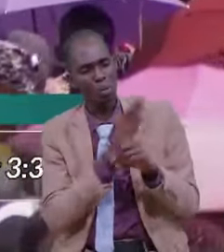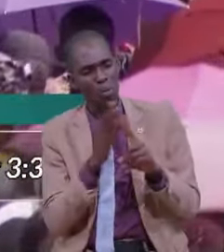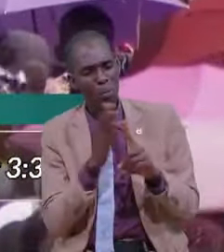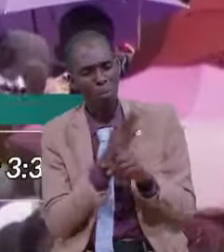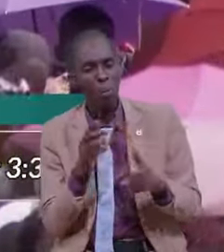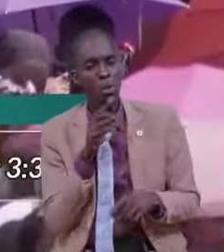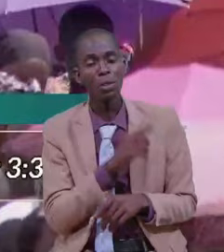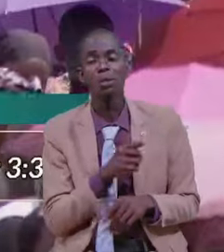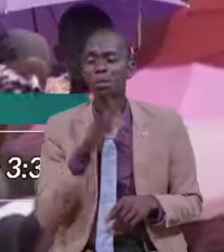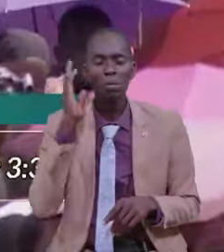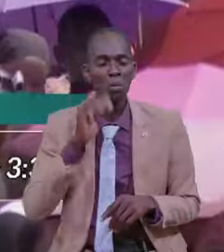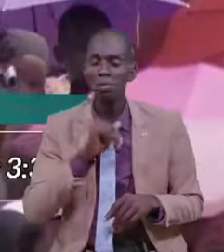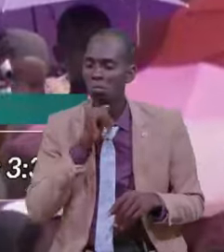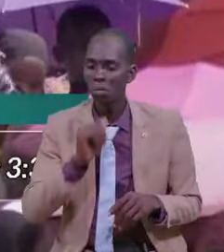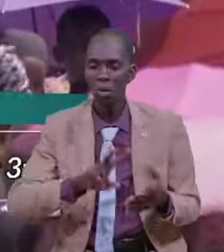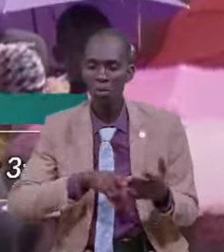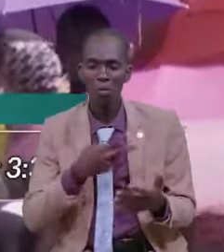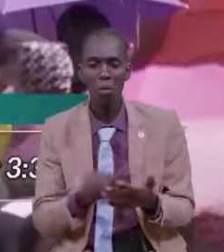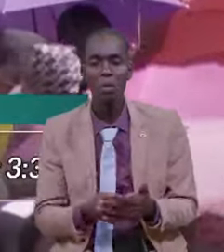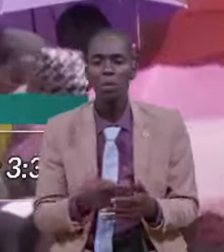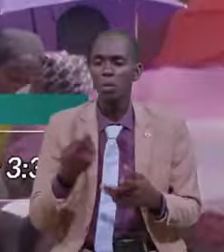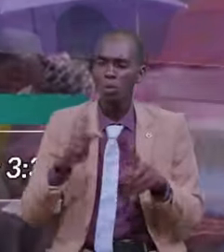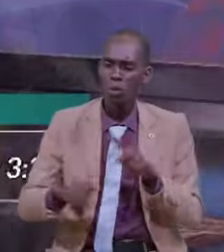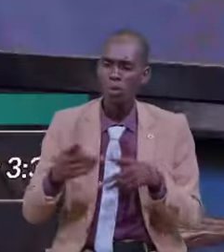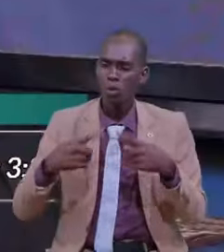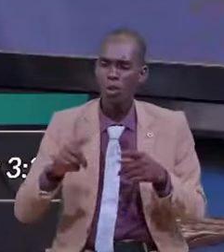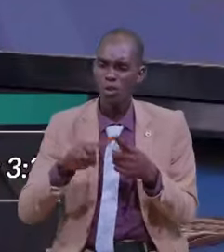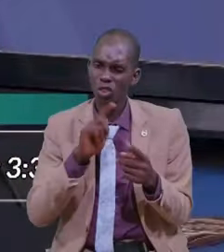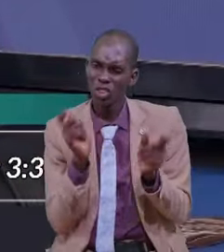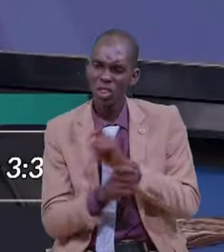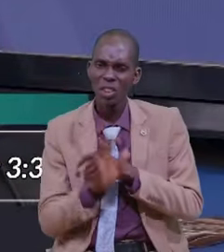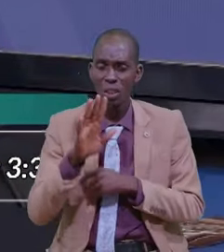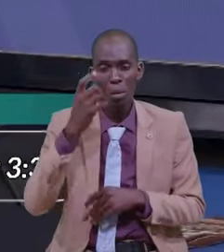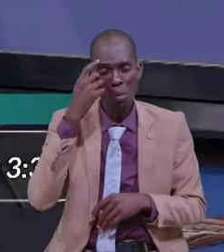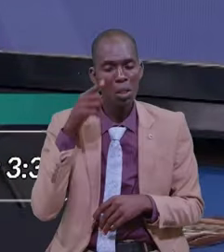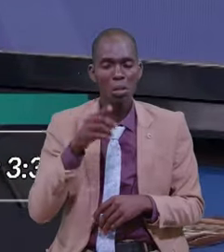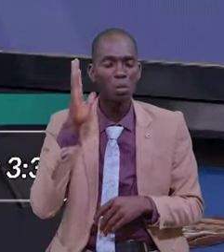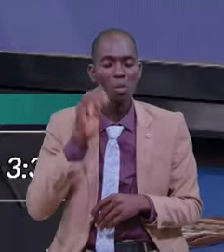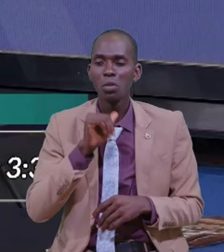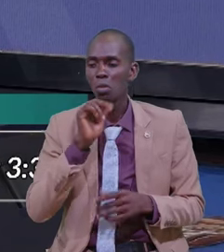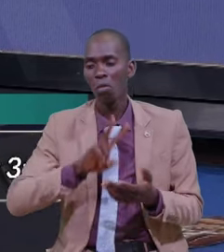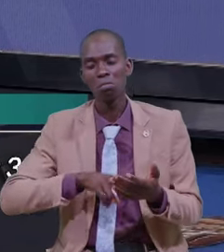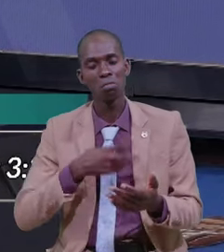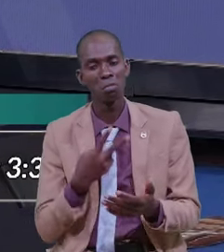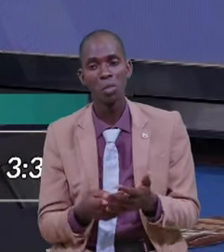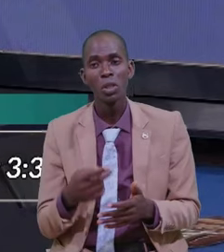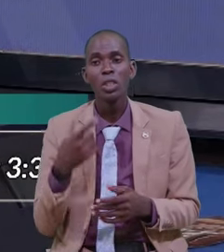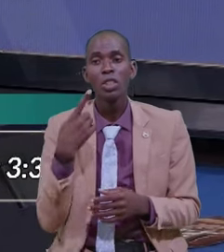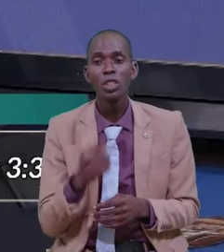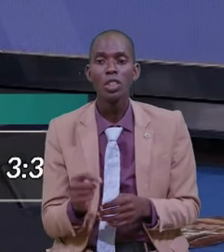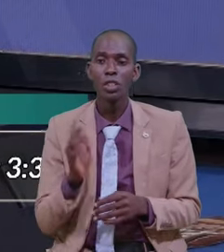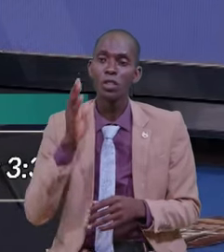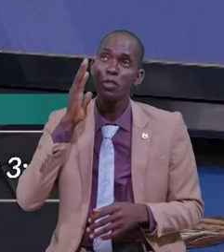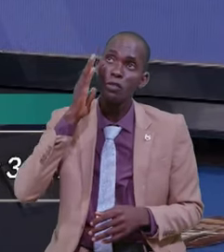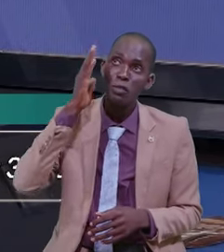will not bow. They try to change his mind, he will not bow. The future